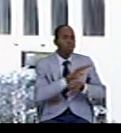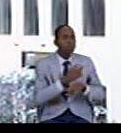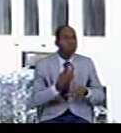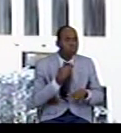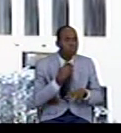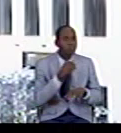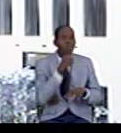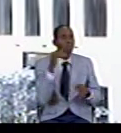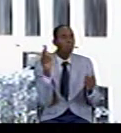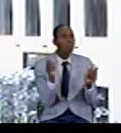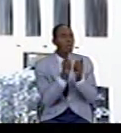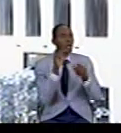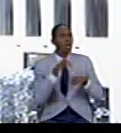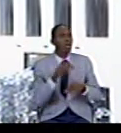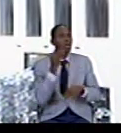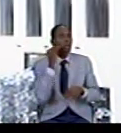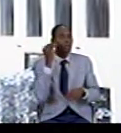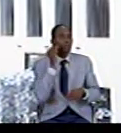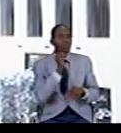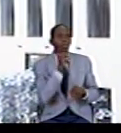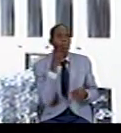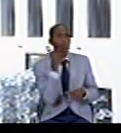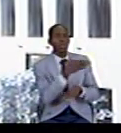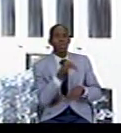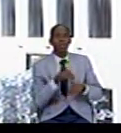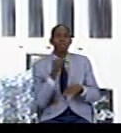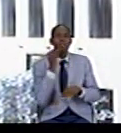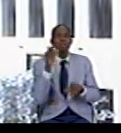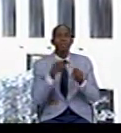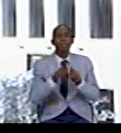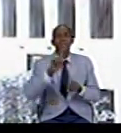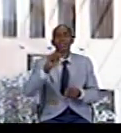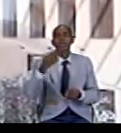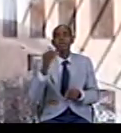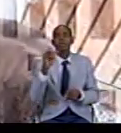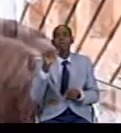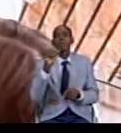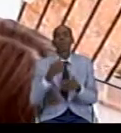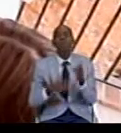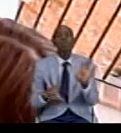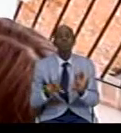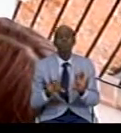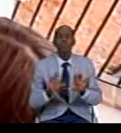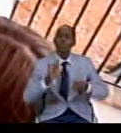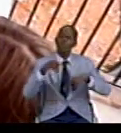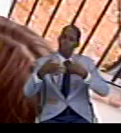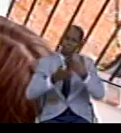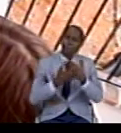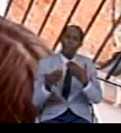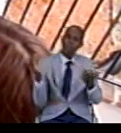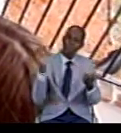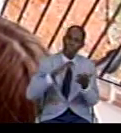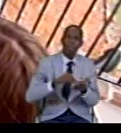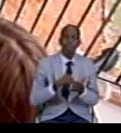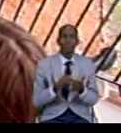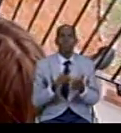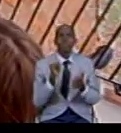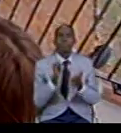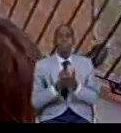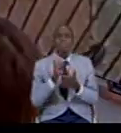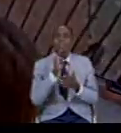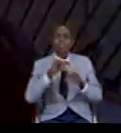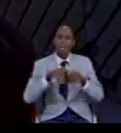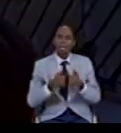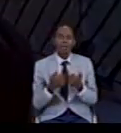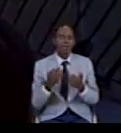they just happen not to be there, like Thomas? What do? You go back there again. That's why now we're reading